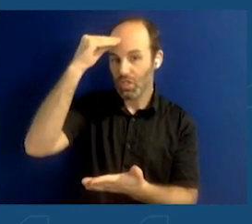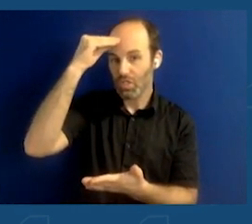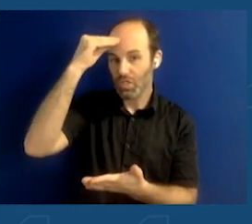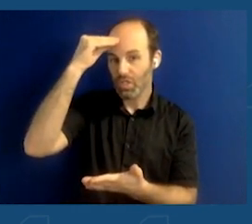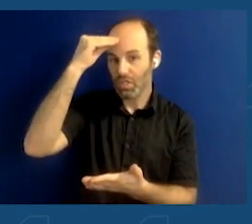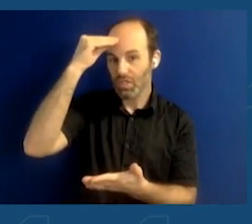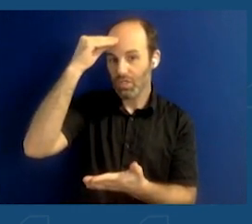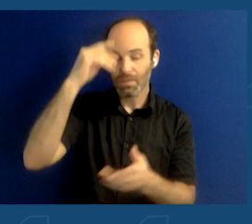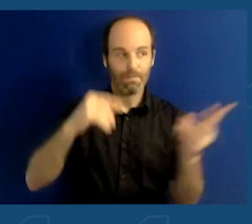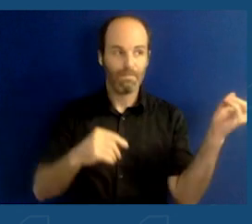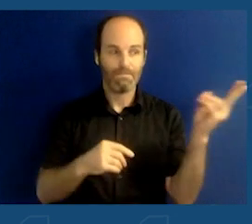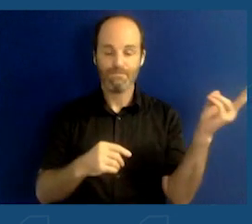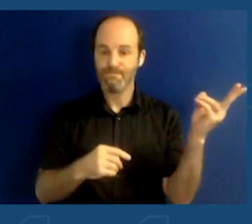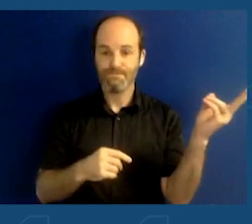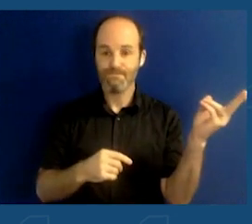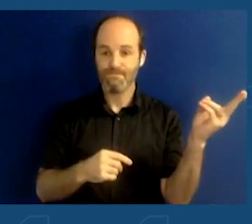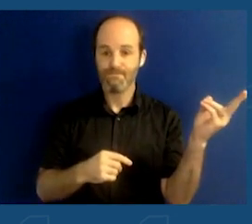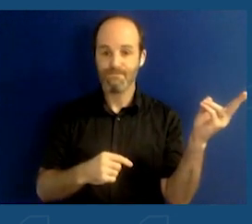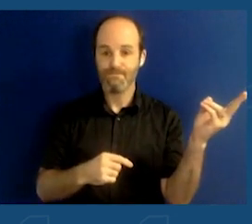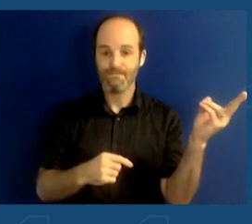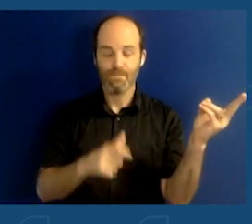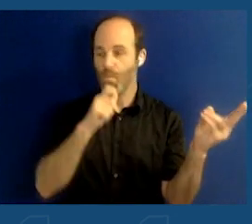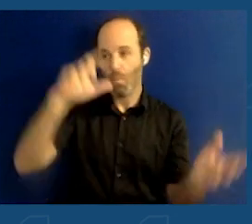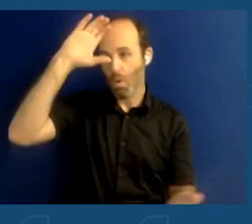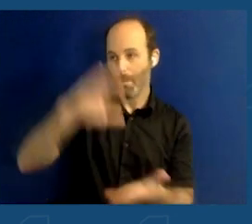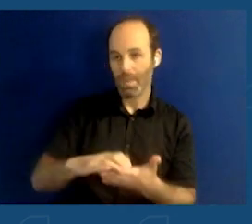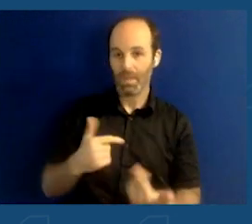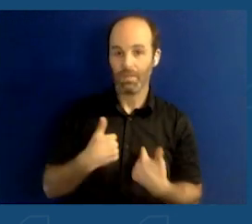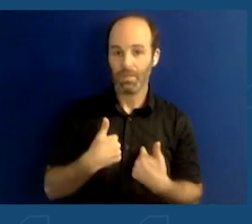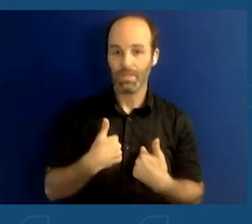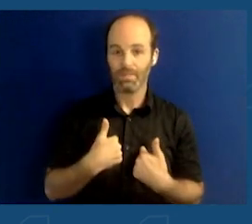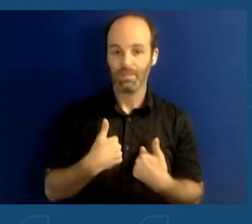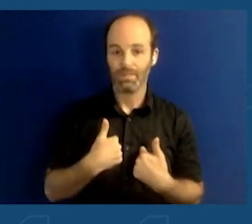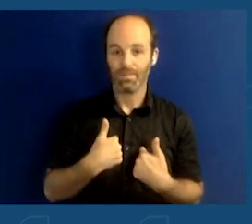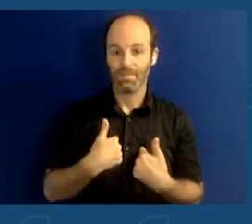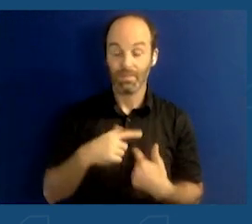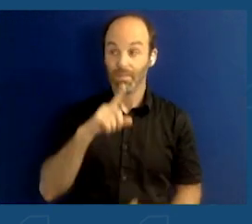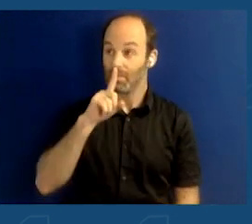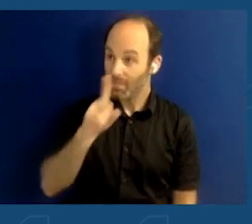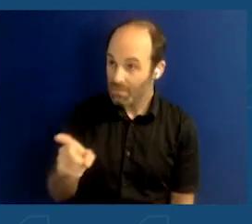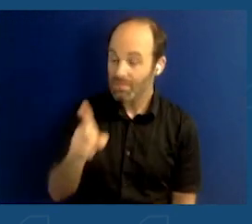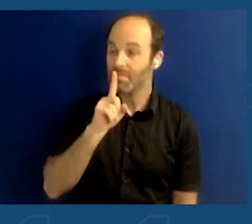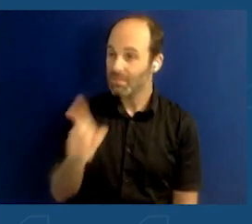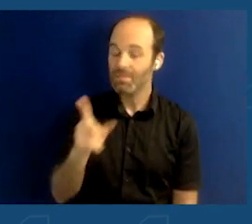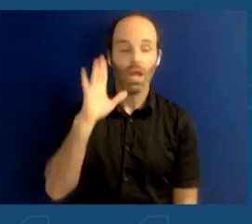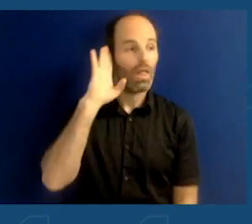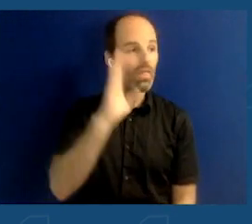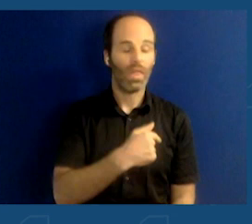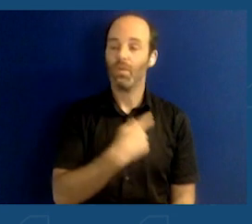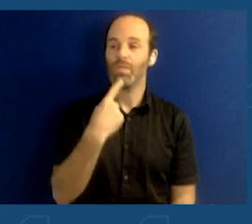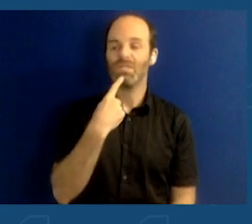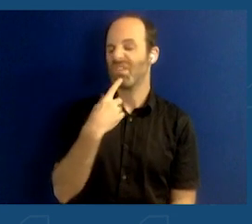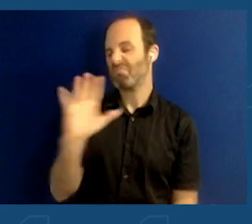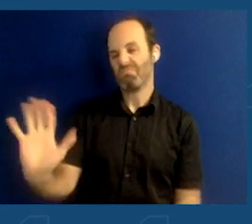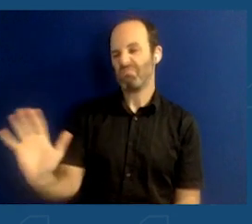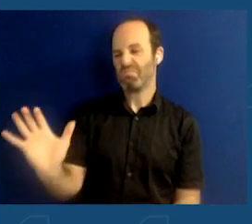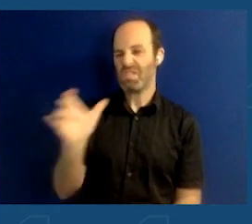they would not believe me. Truly, they will negate every word I